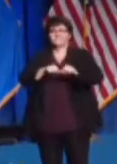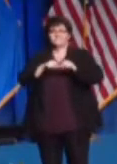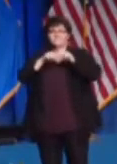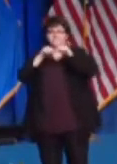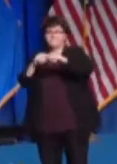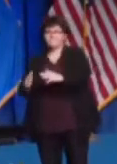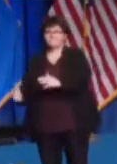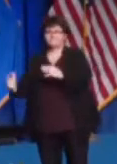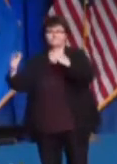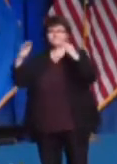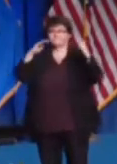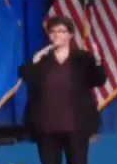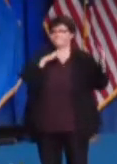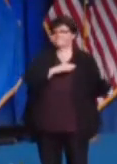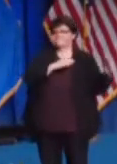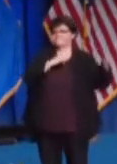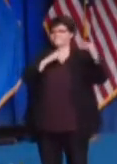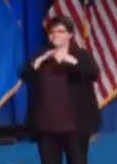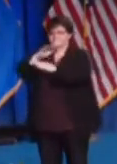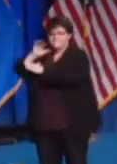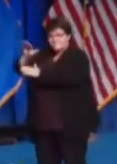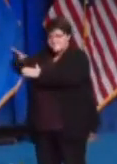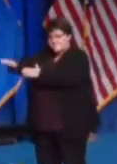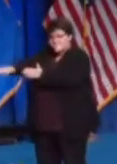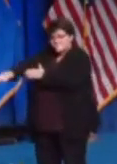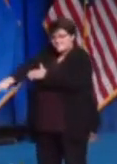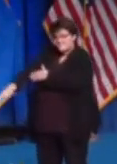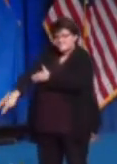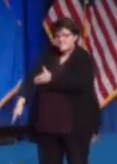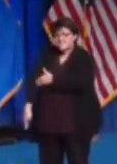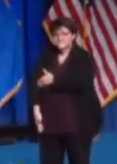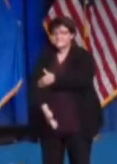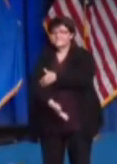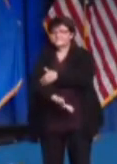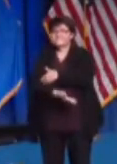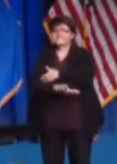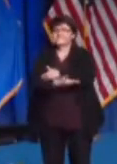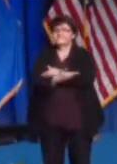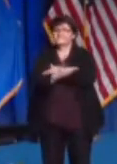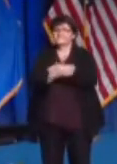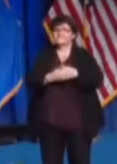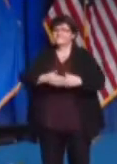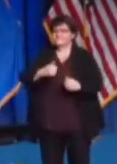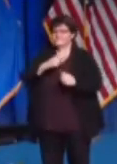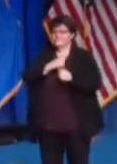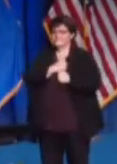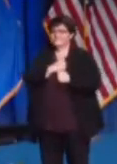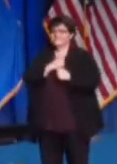perilous fight o'er the red